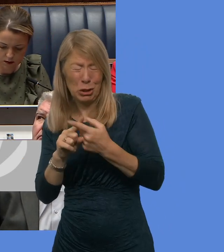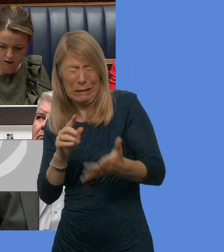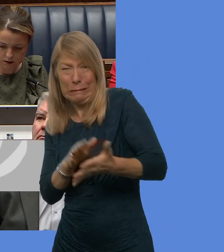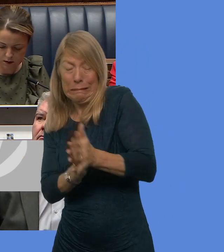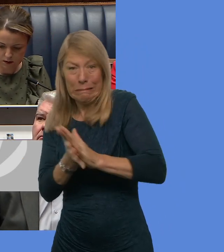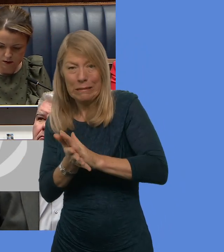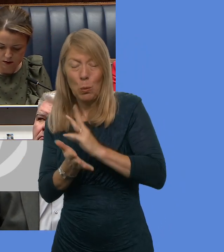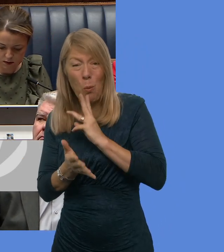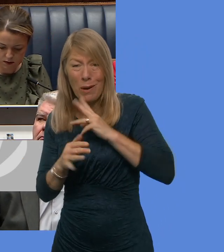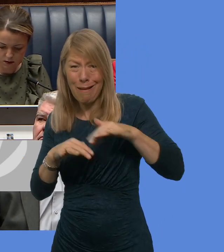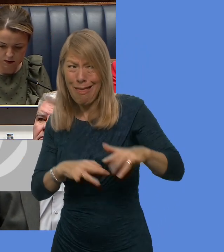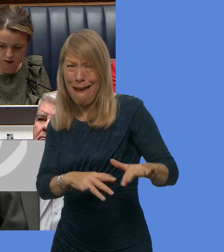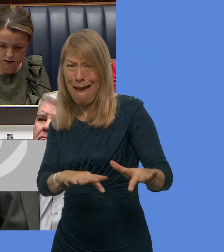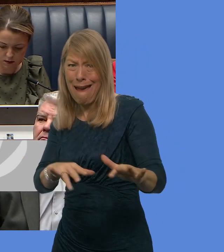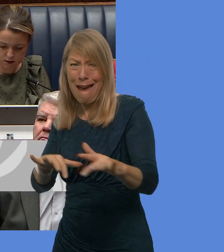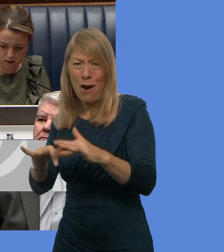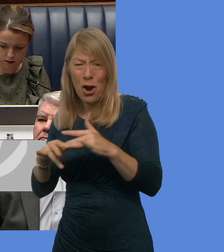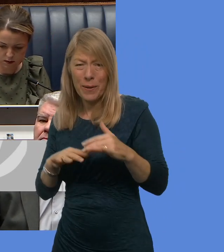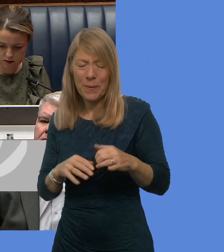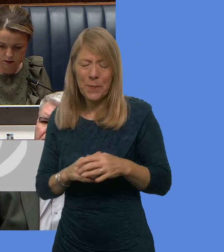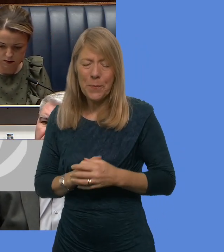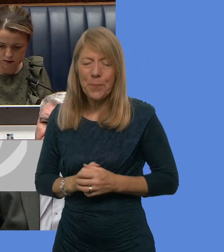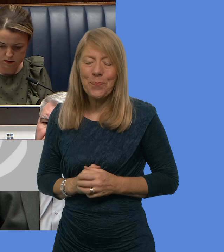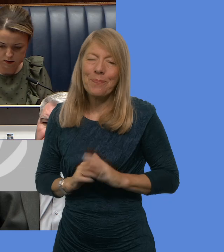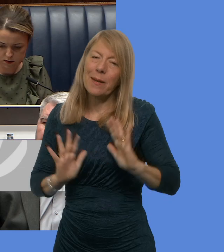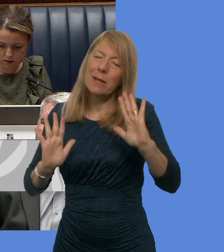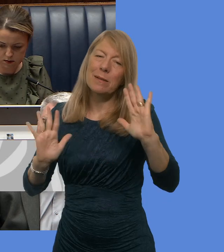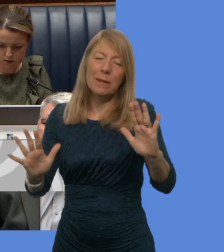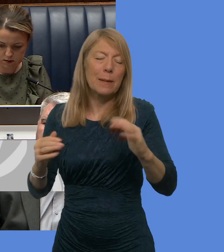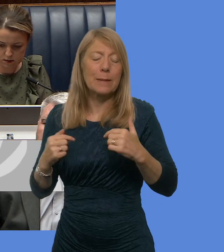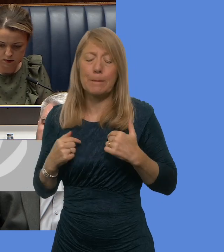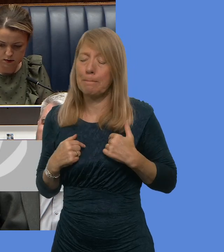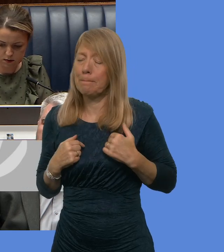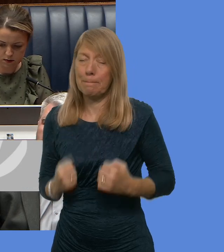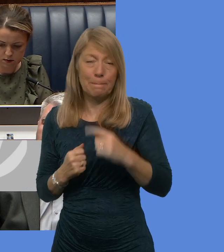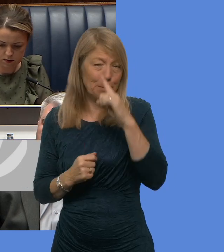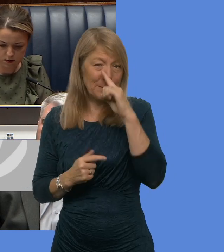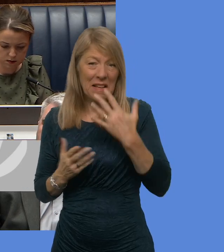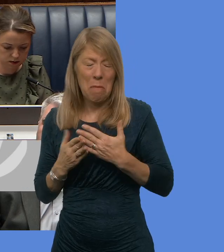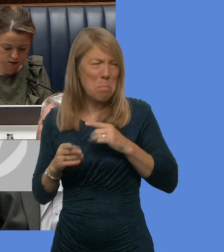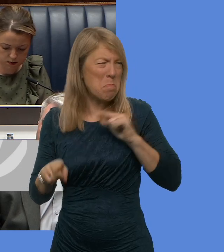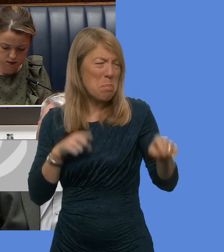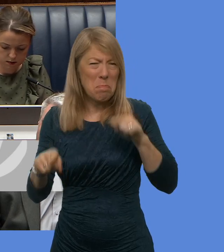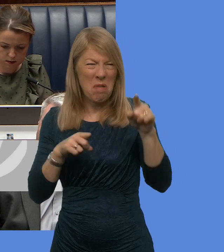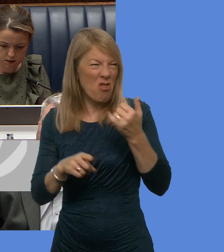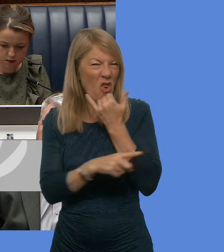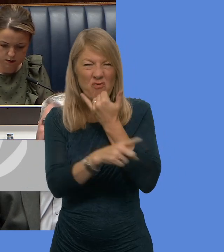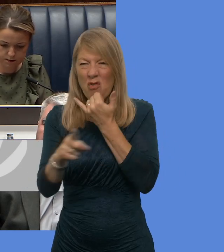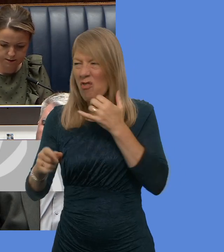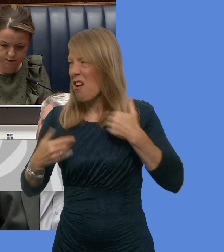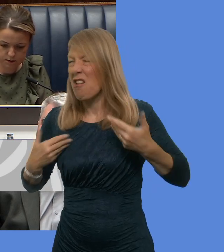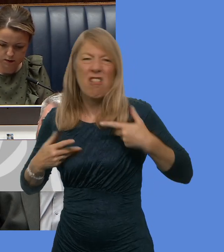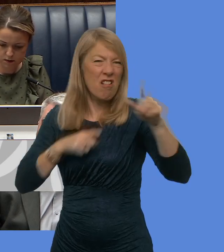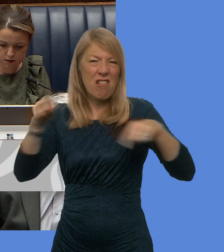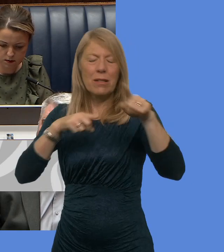relation to Loch Ness, and finger pointing and blaming isn't going to get us anywhere. What we have to do is identify the issues and